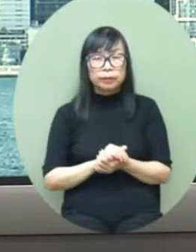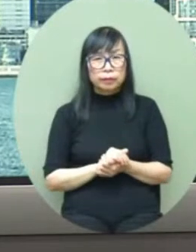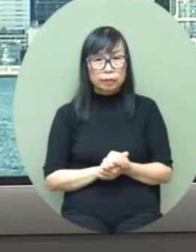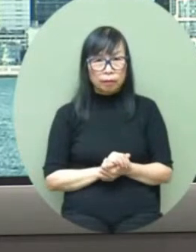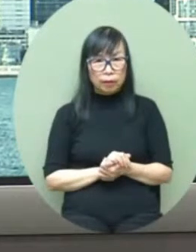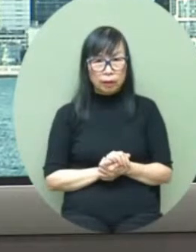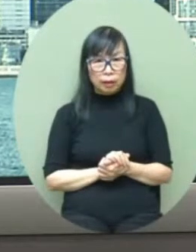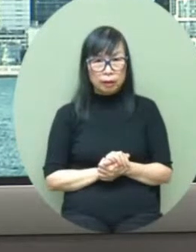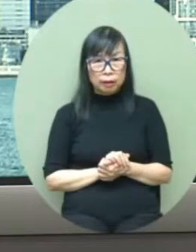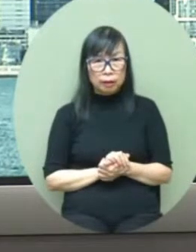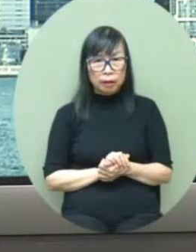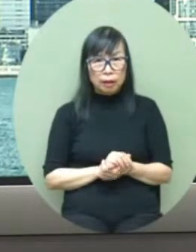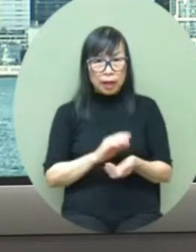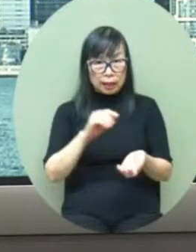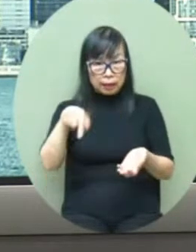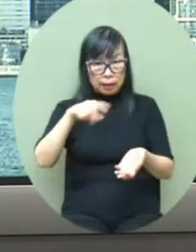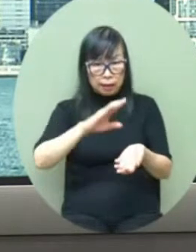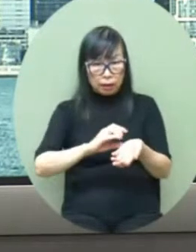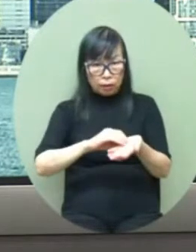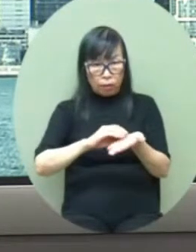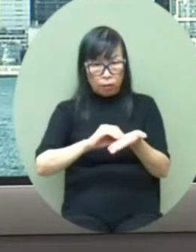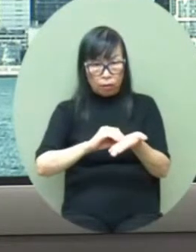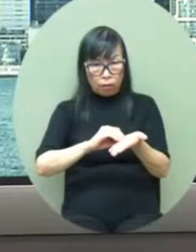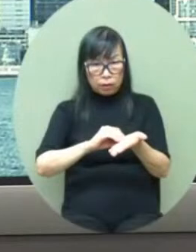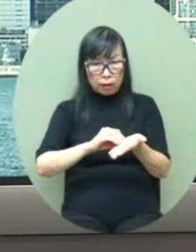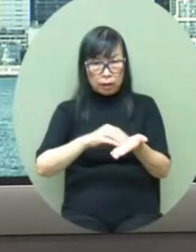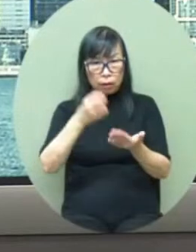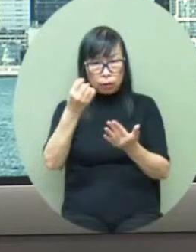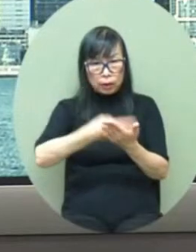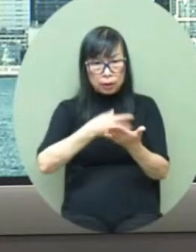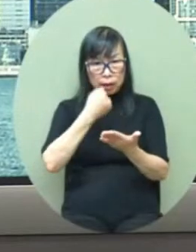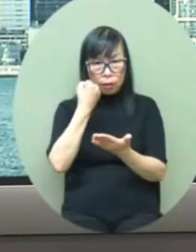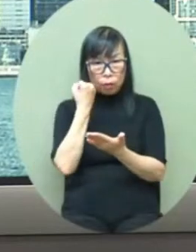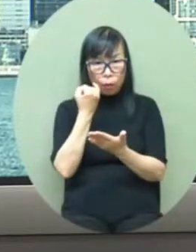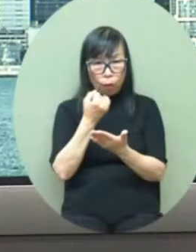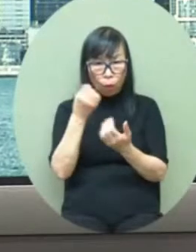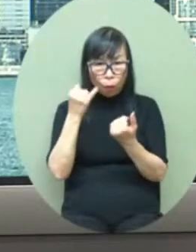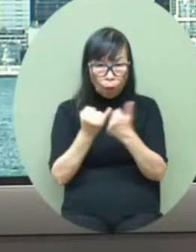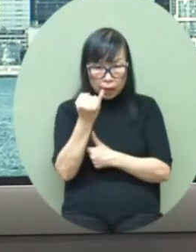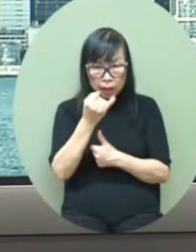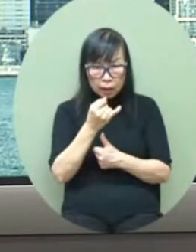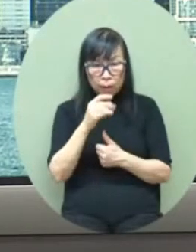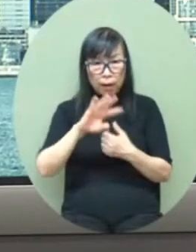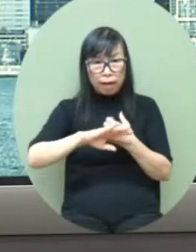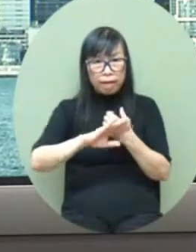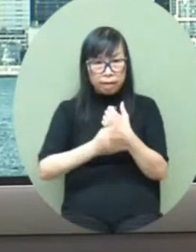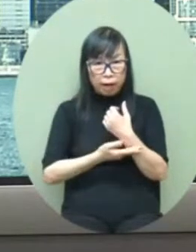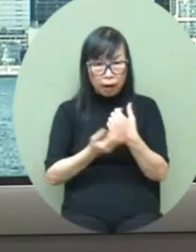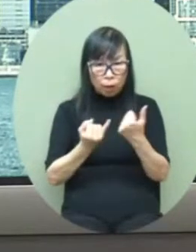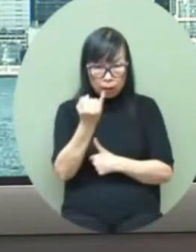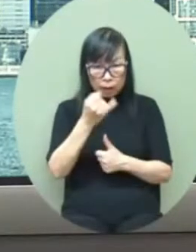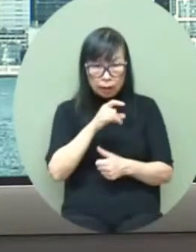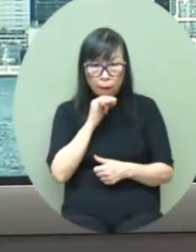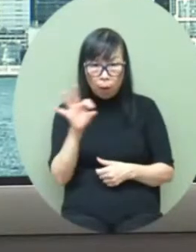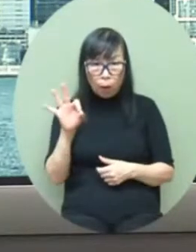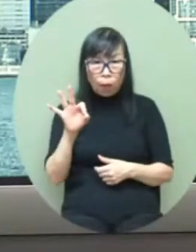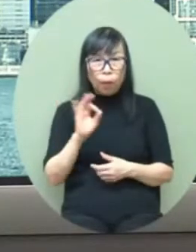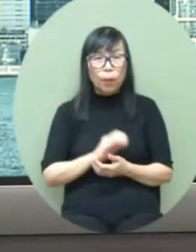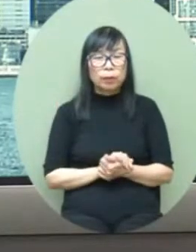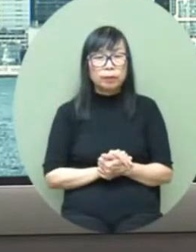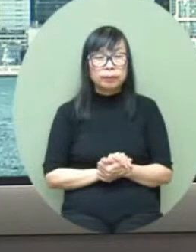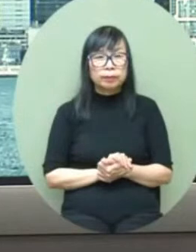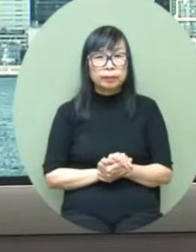I've tasked the police to conduct investigations into these cases to see if the law has been